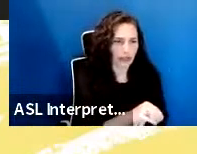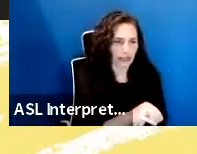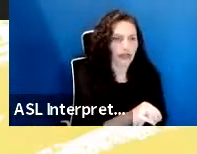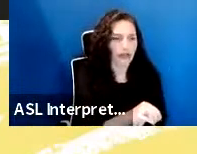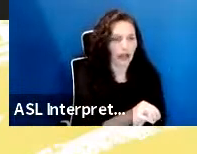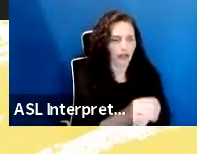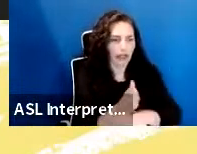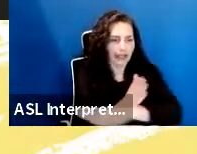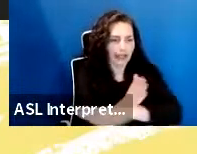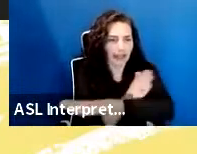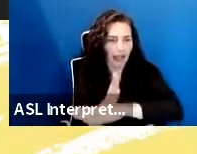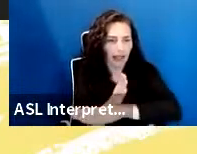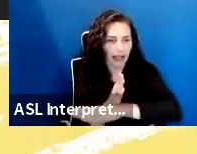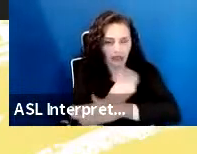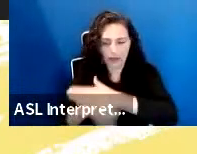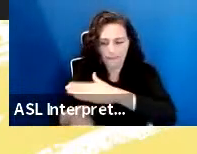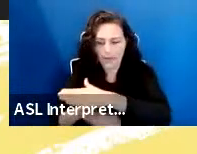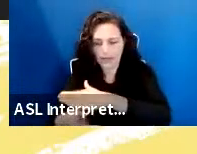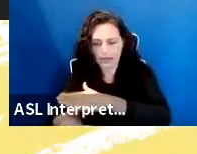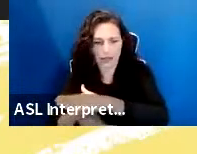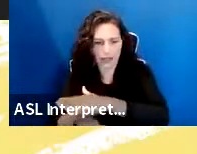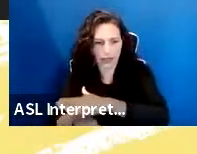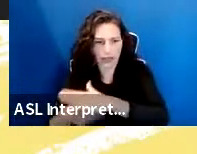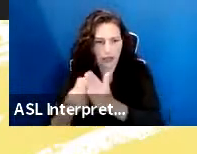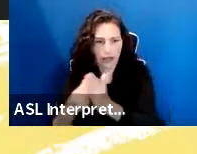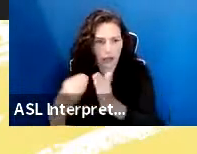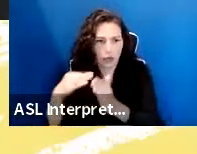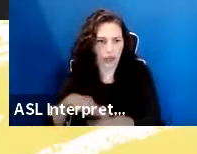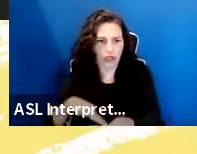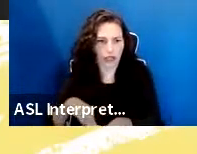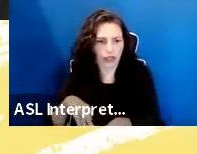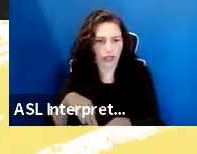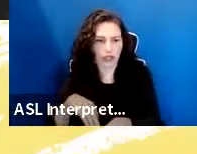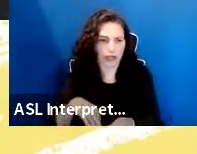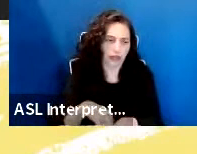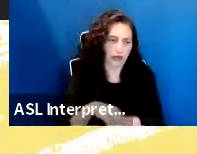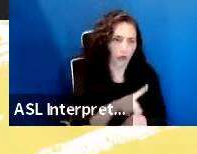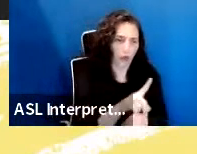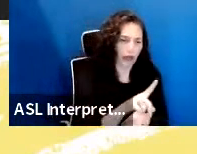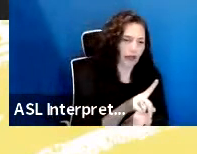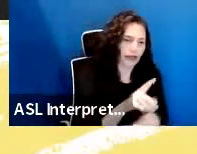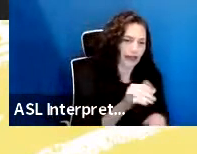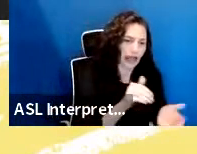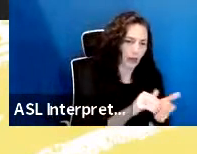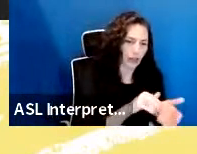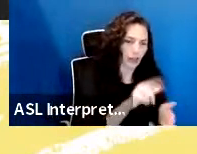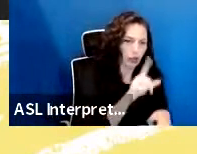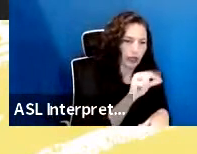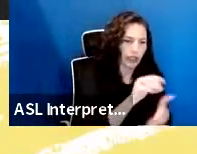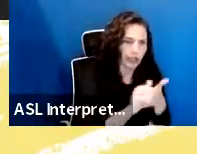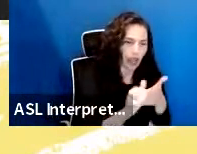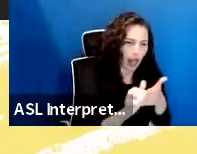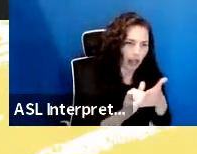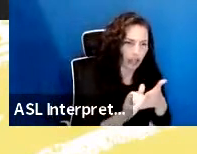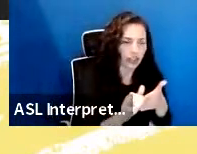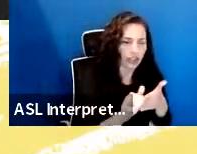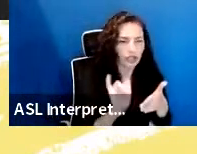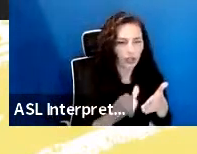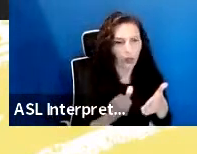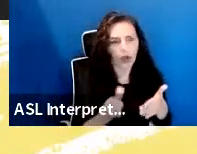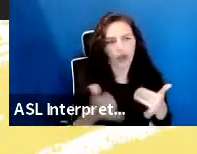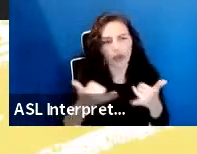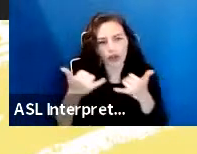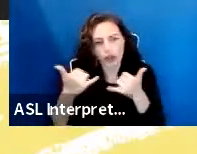rates, which currently is $1,030. So 20% of that is the current day rate for the UPA is